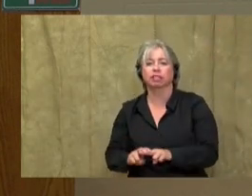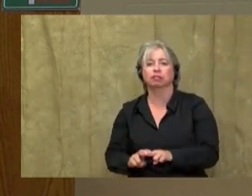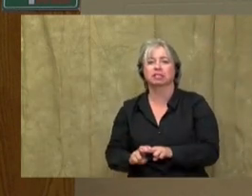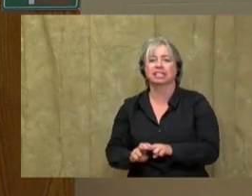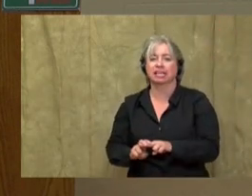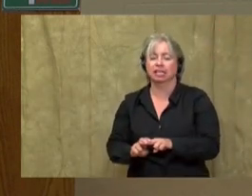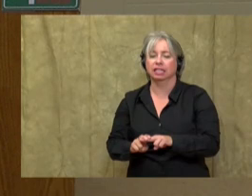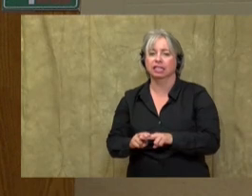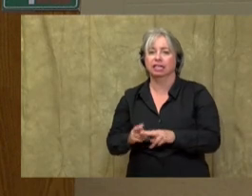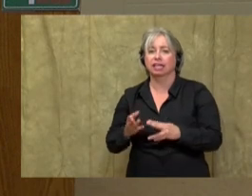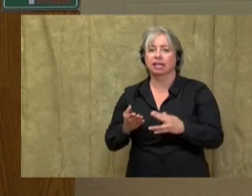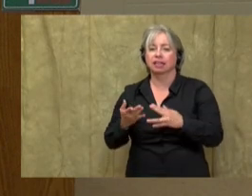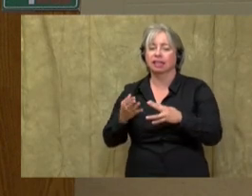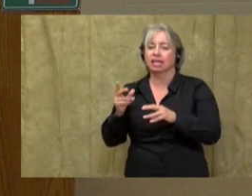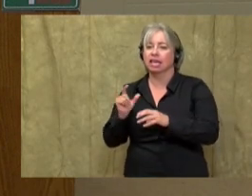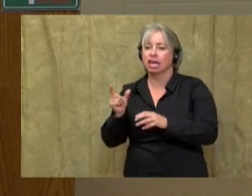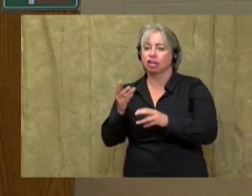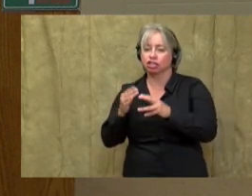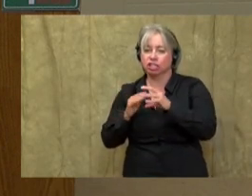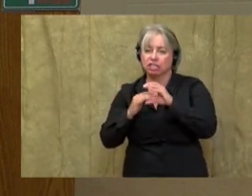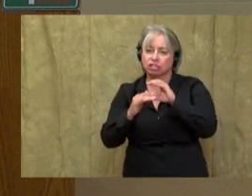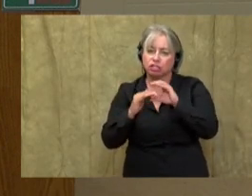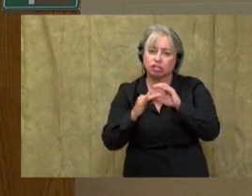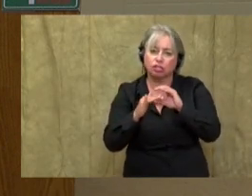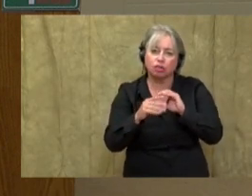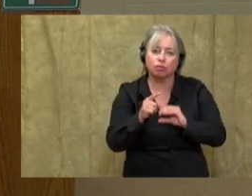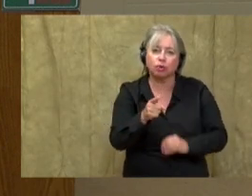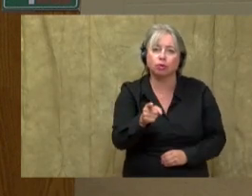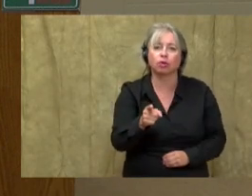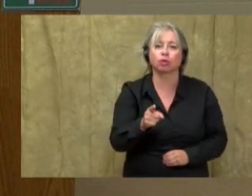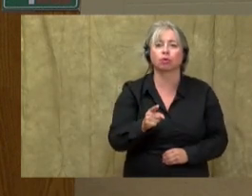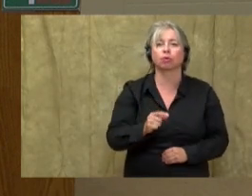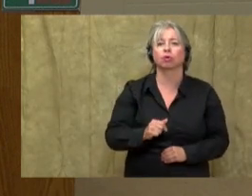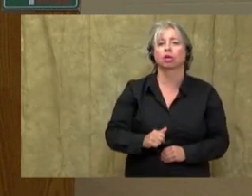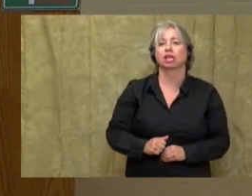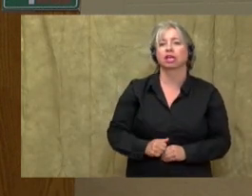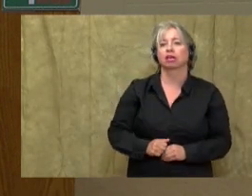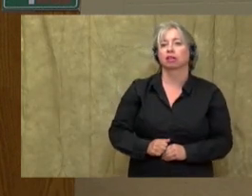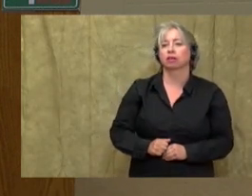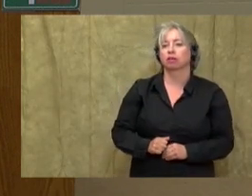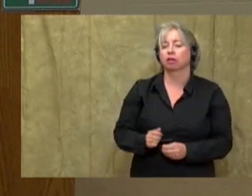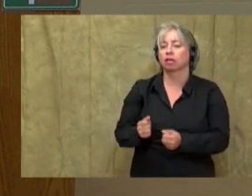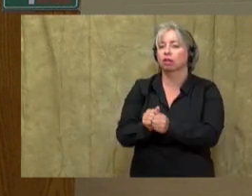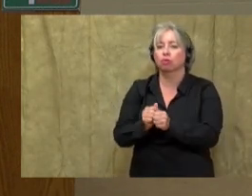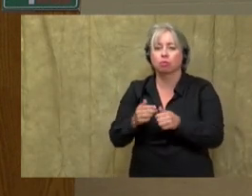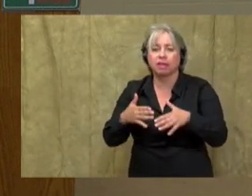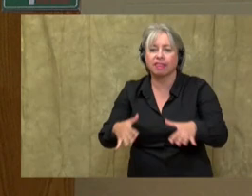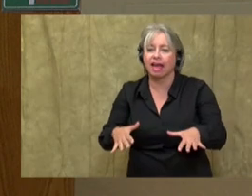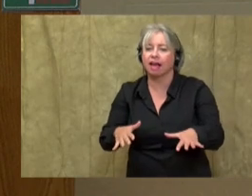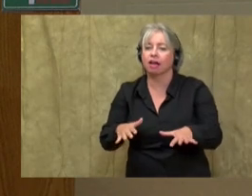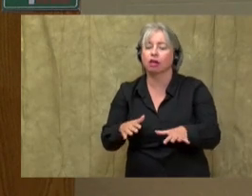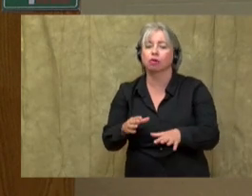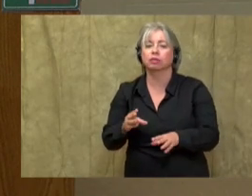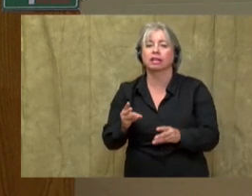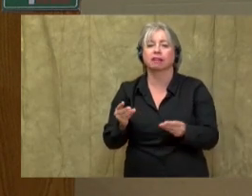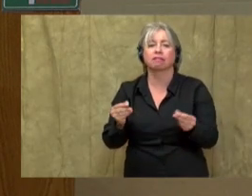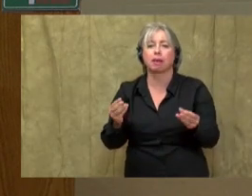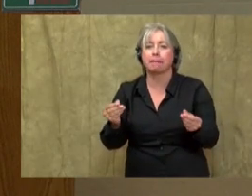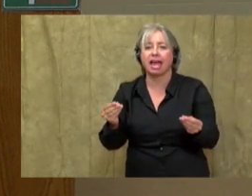passes through you just like it passes through a medium, without actually transferring that